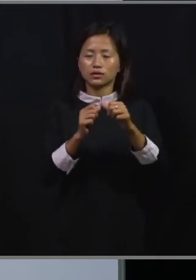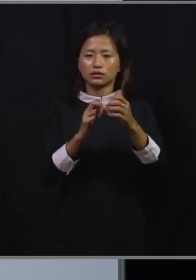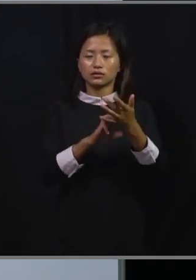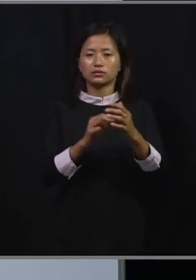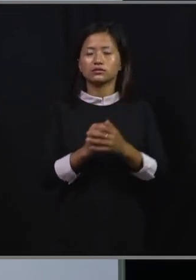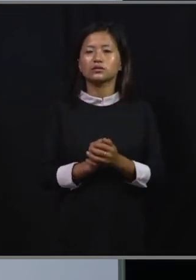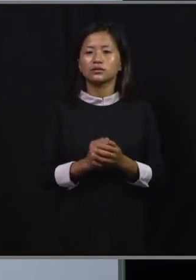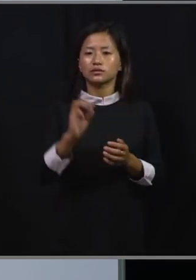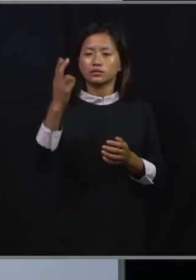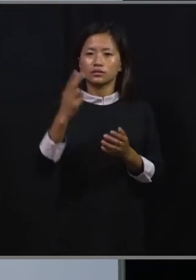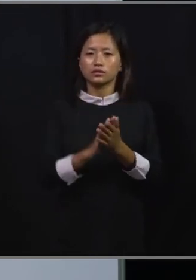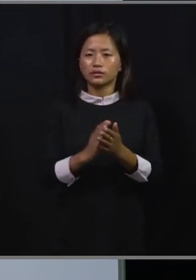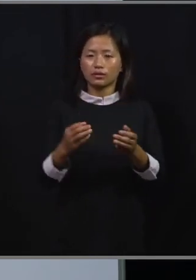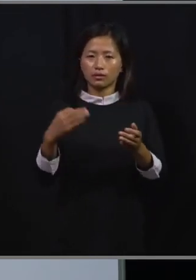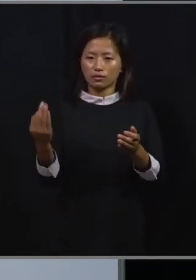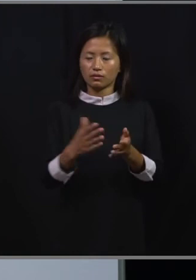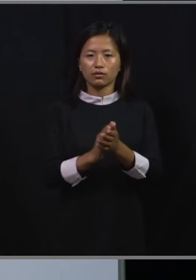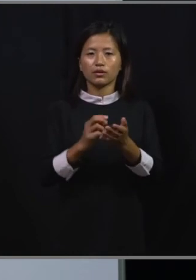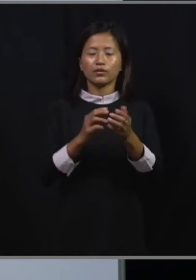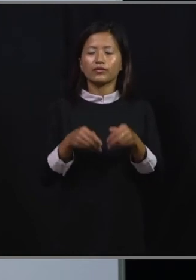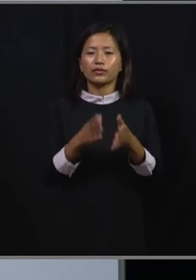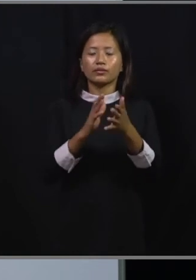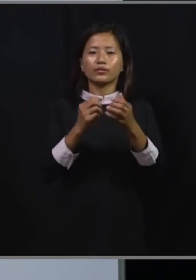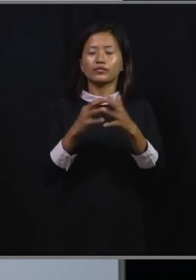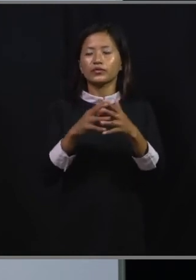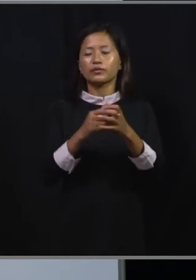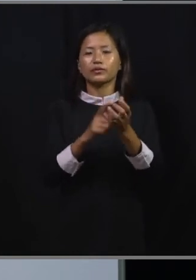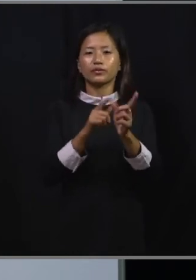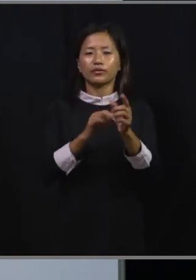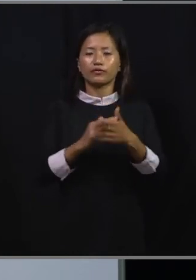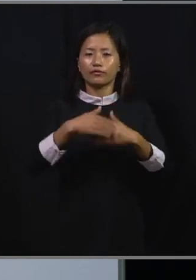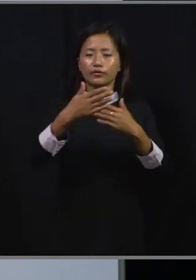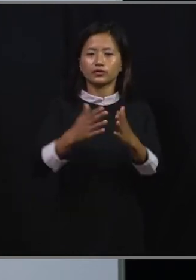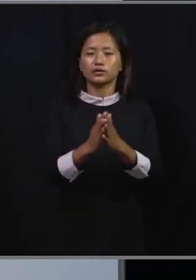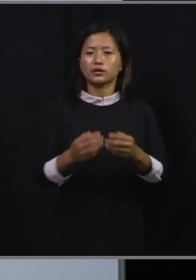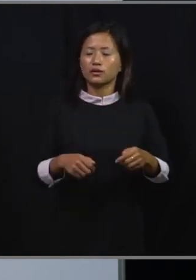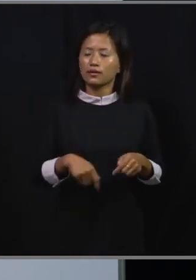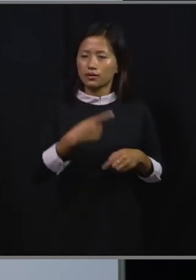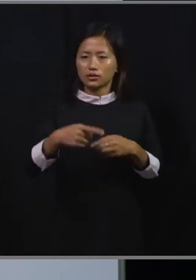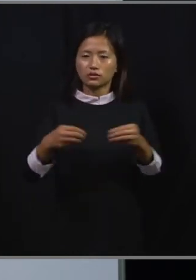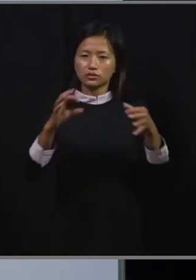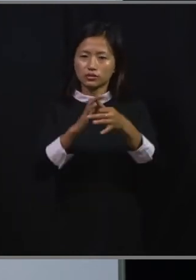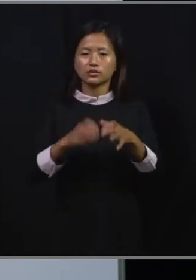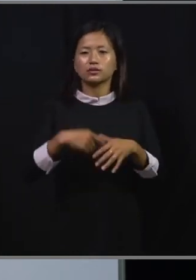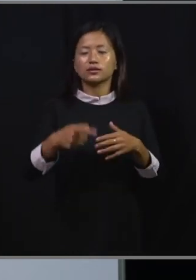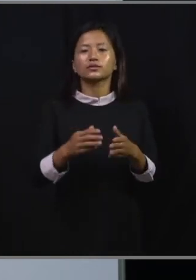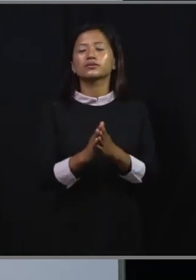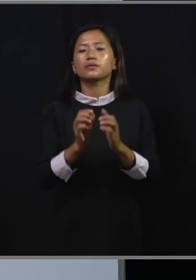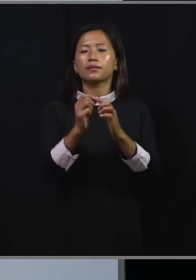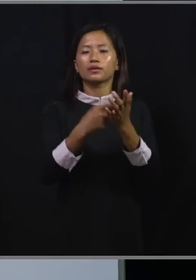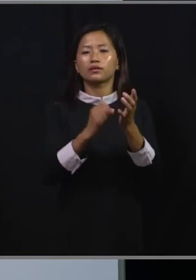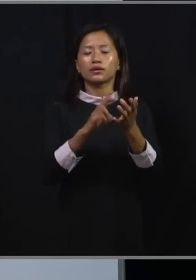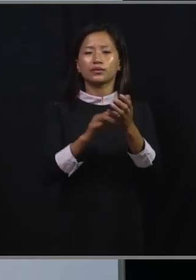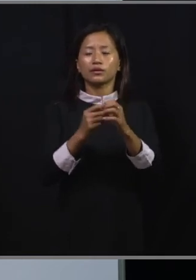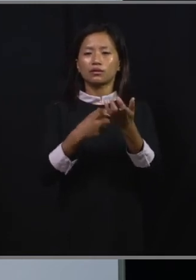secondary wavelet, we will get the new wavefront which is again a primary wavefront. Is it clear? So, this is about the Heisens principle.